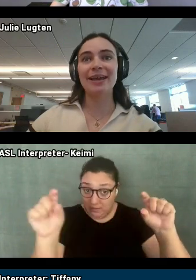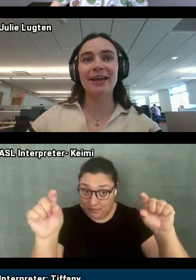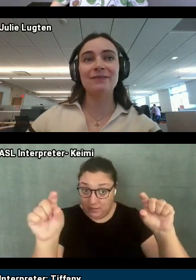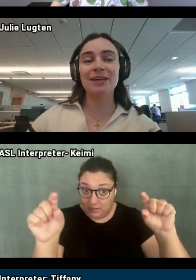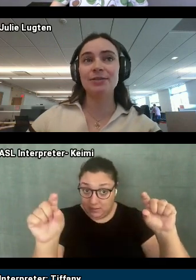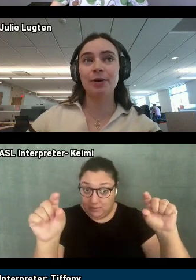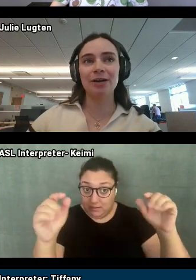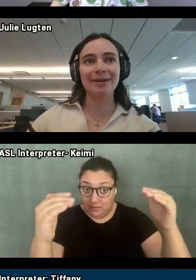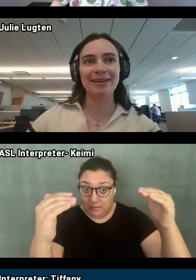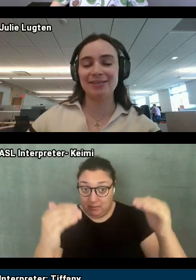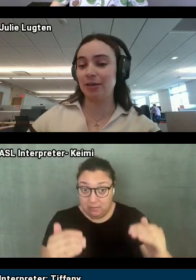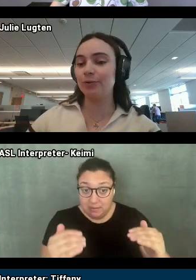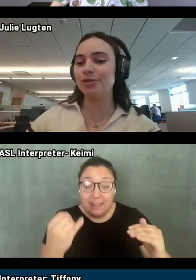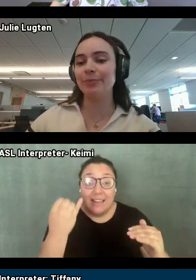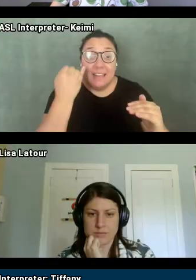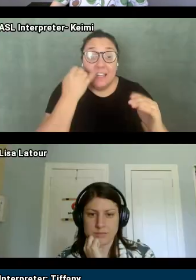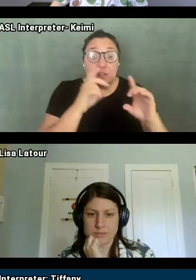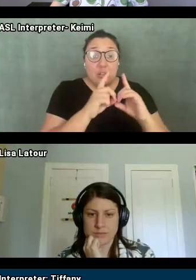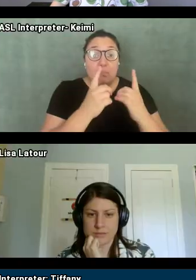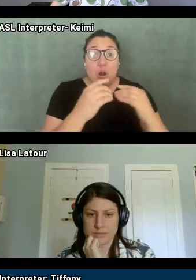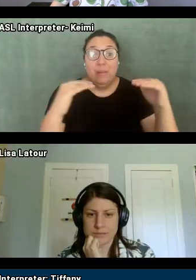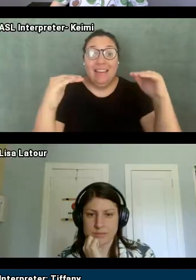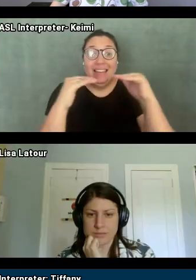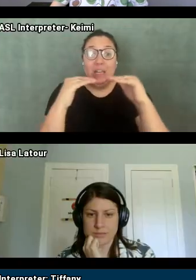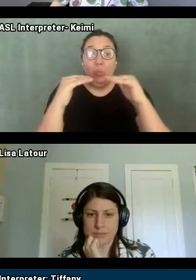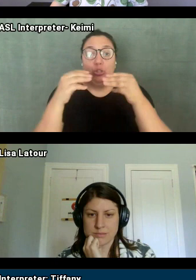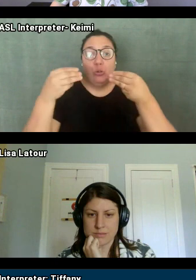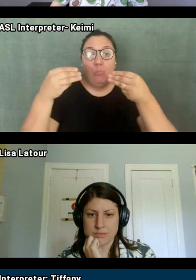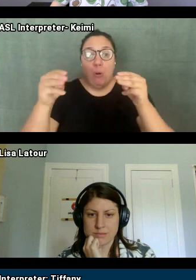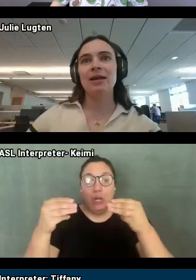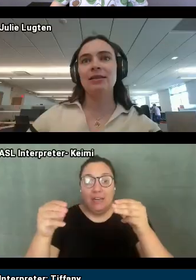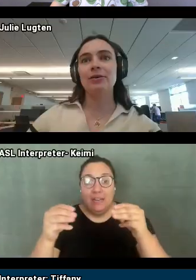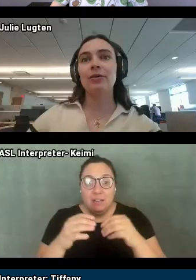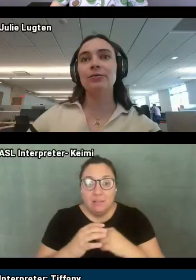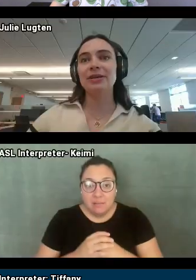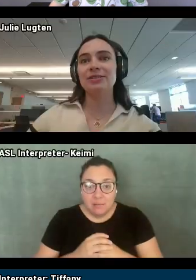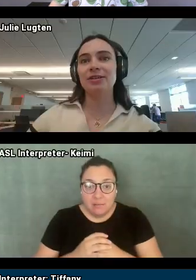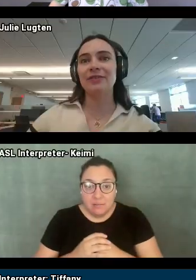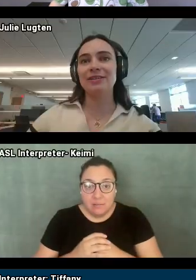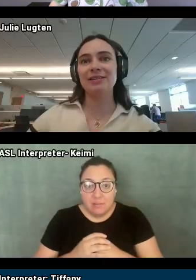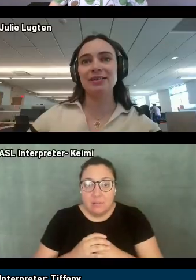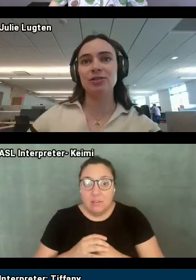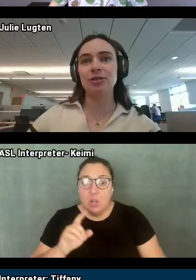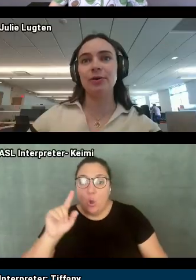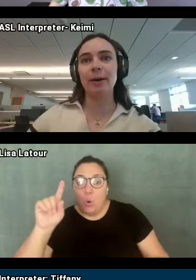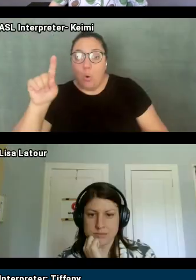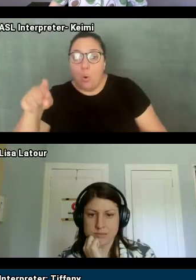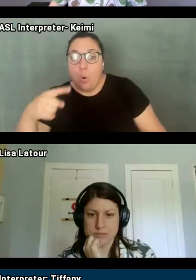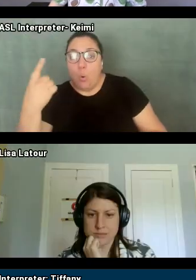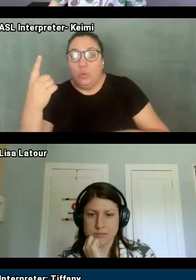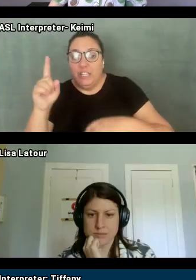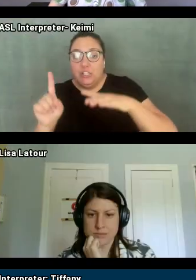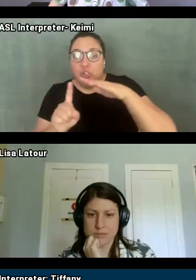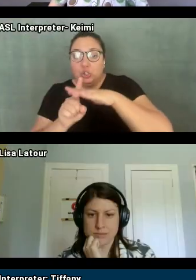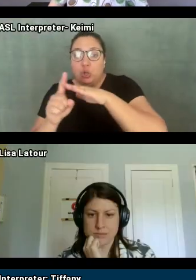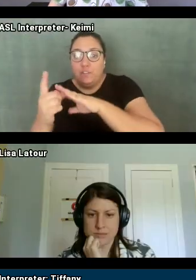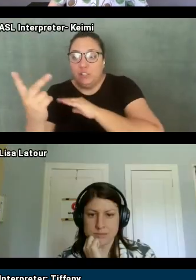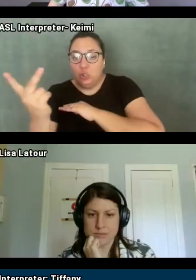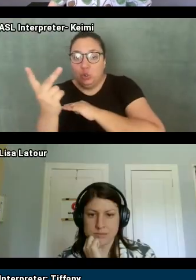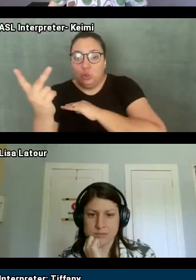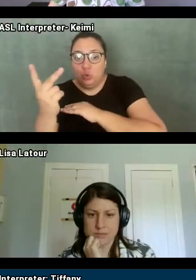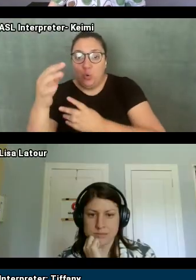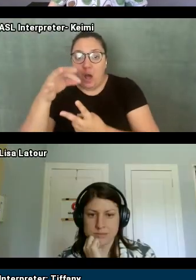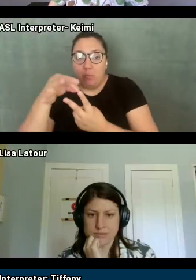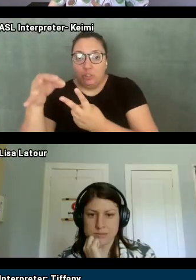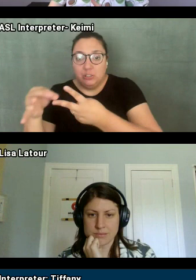then I'll say if the department is equal to marketing, then only surface these 2 options